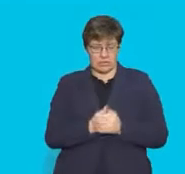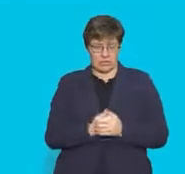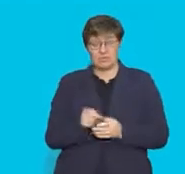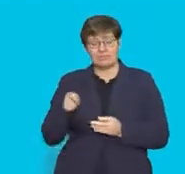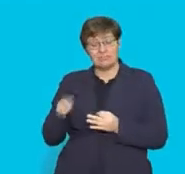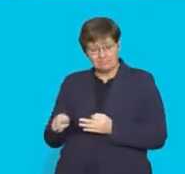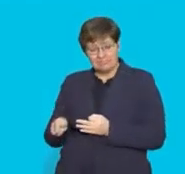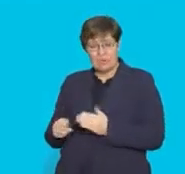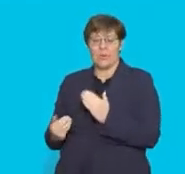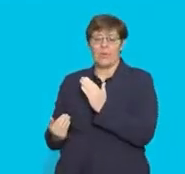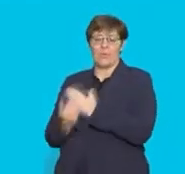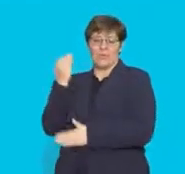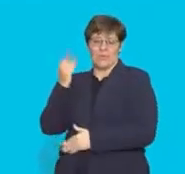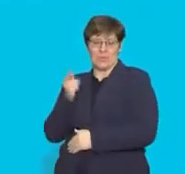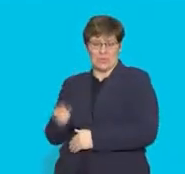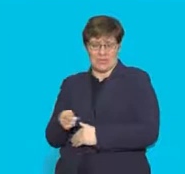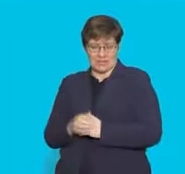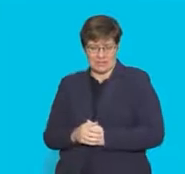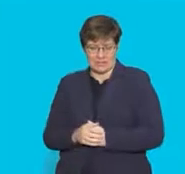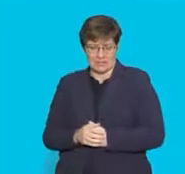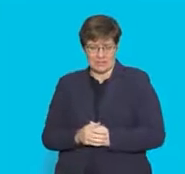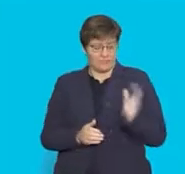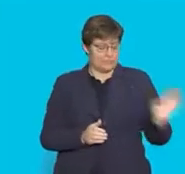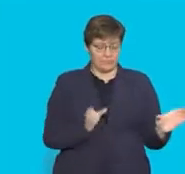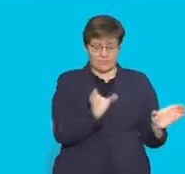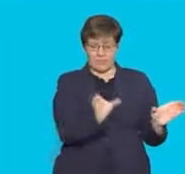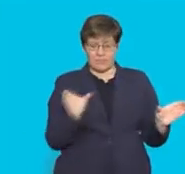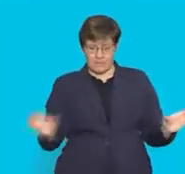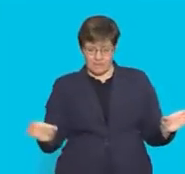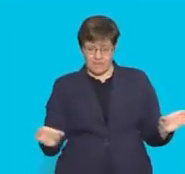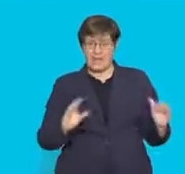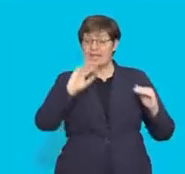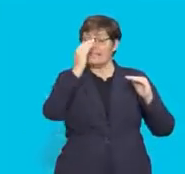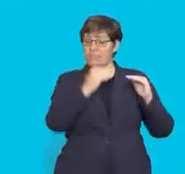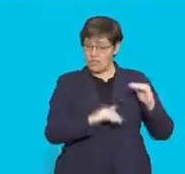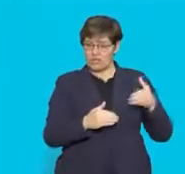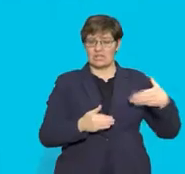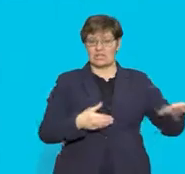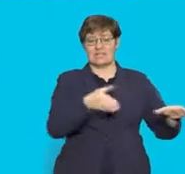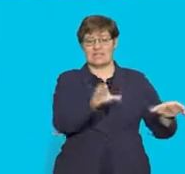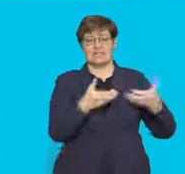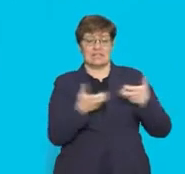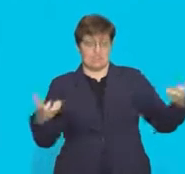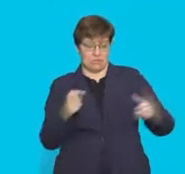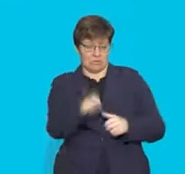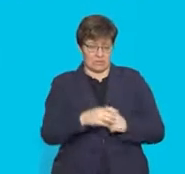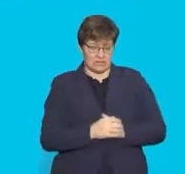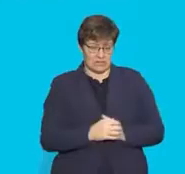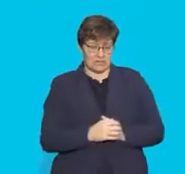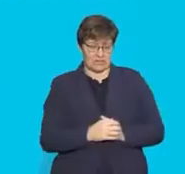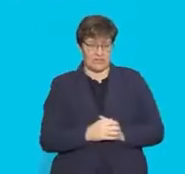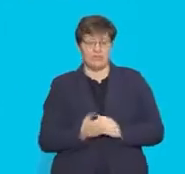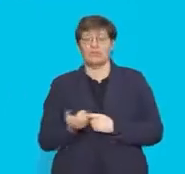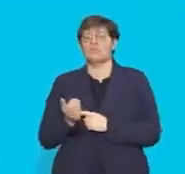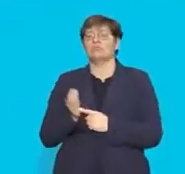three, new. Always keep these three depreciation entries separate. Let me illustrate by